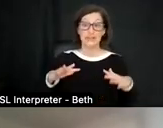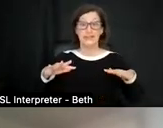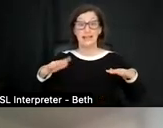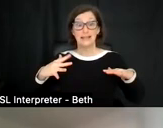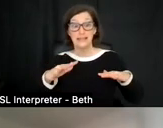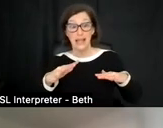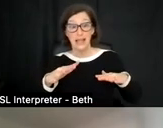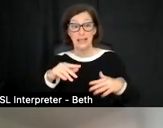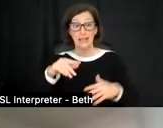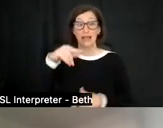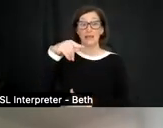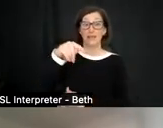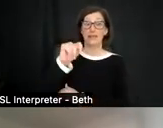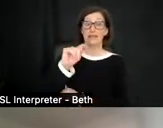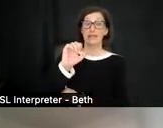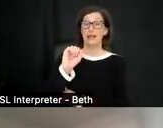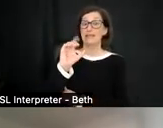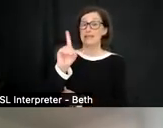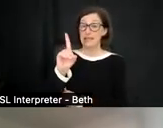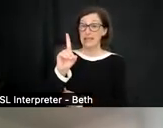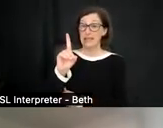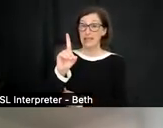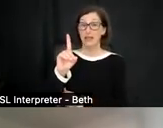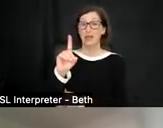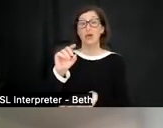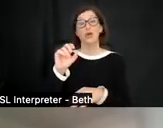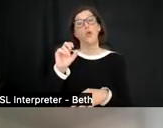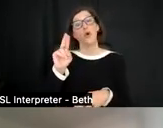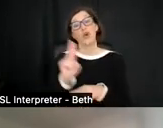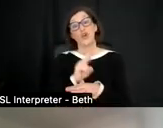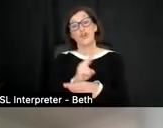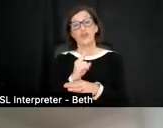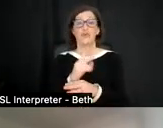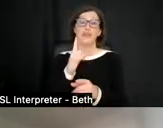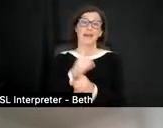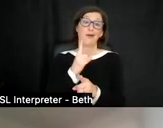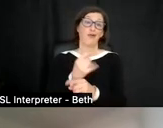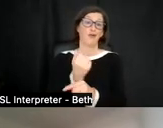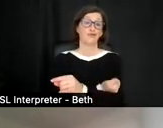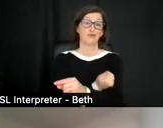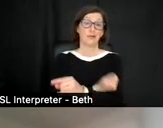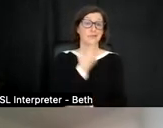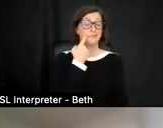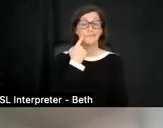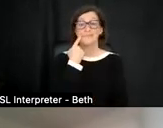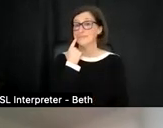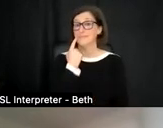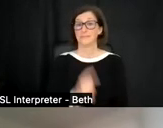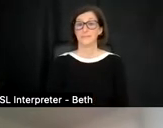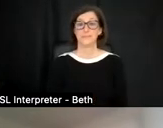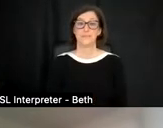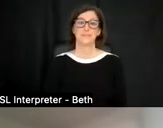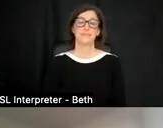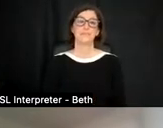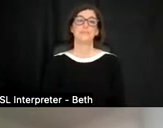anxiety, post-traumatic stress, or PTSD, and substance abuse. Next slide, please.